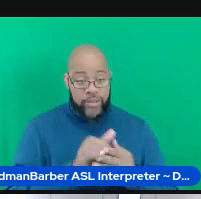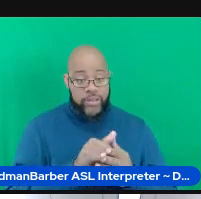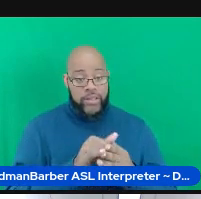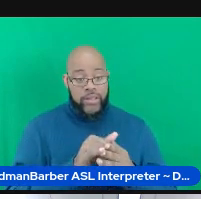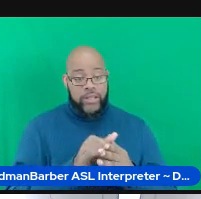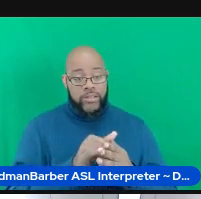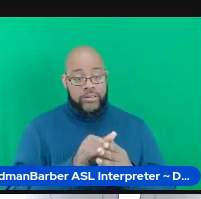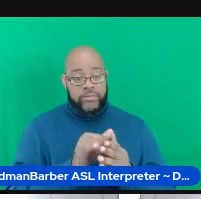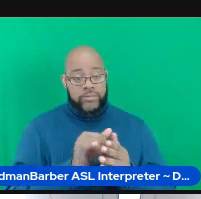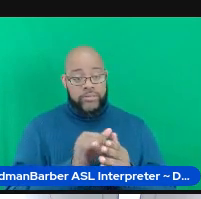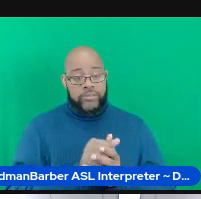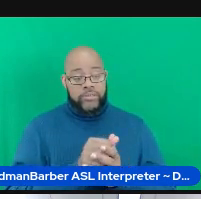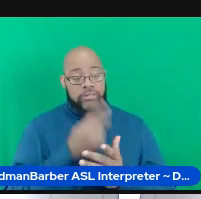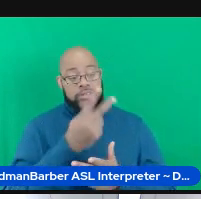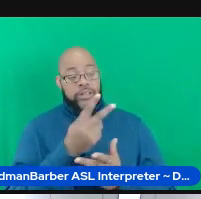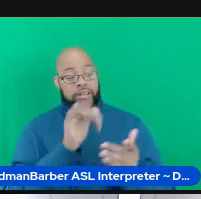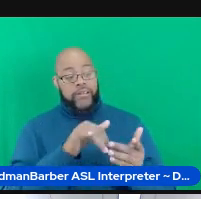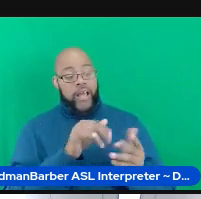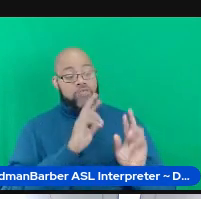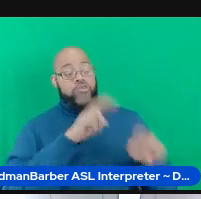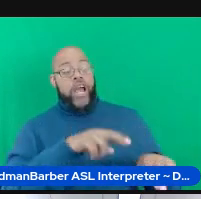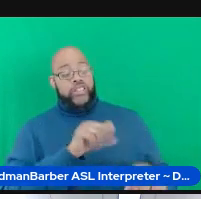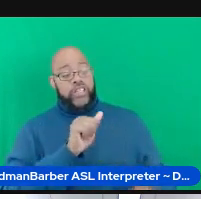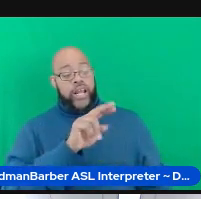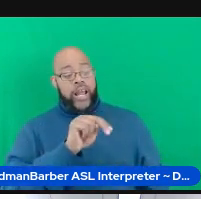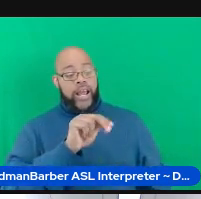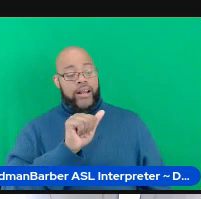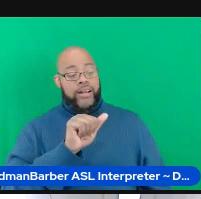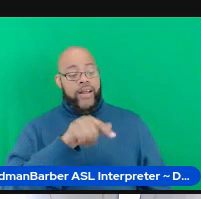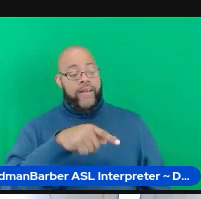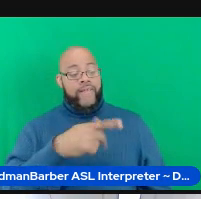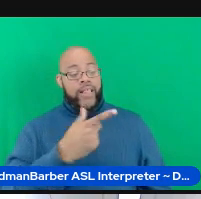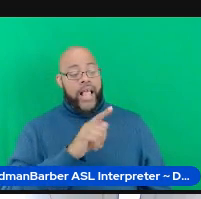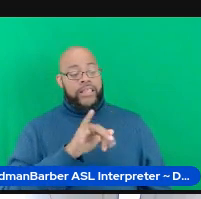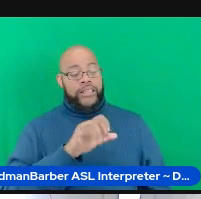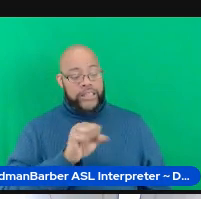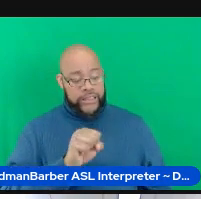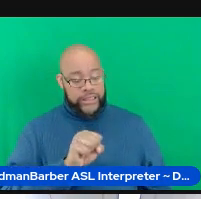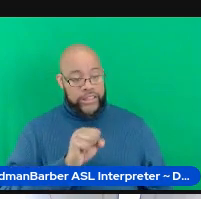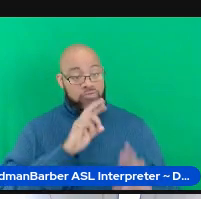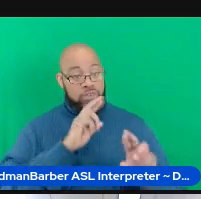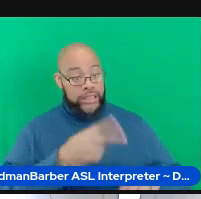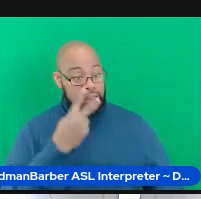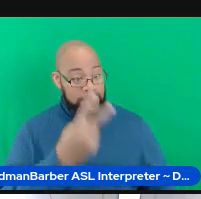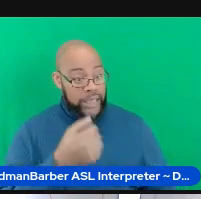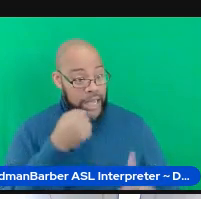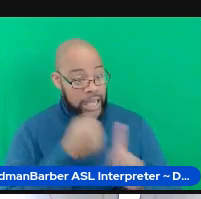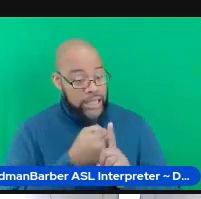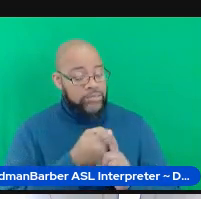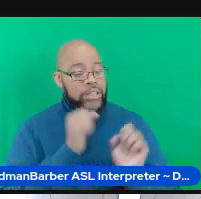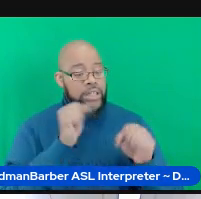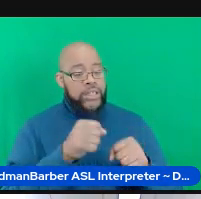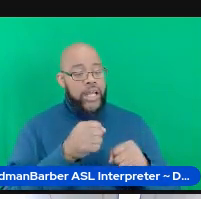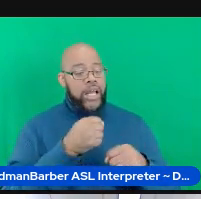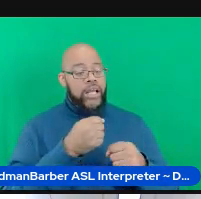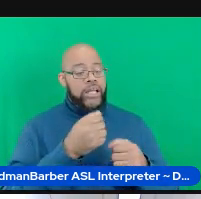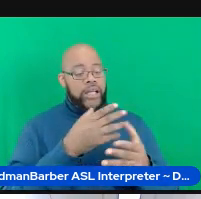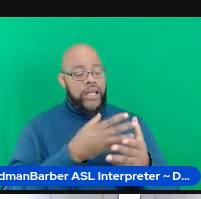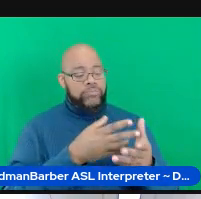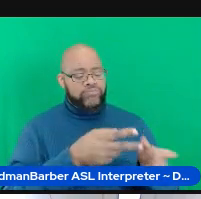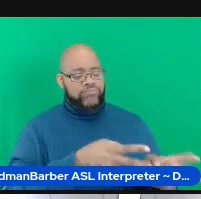of anaphylactic reaction. So when they see signs of anaphylactic reaction, then they can, collect your blood samples and